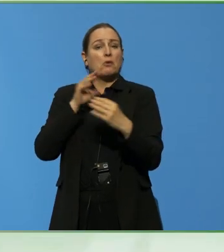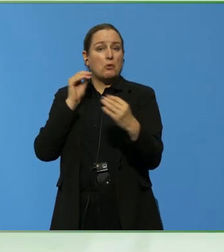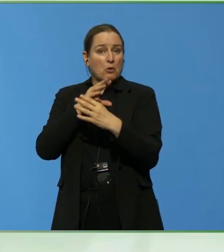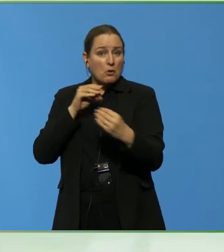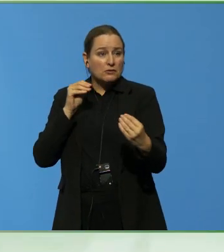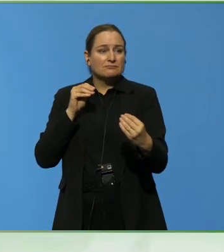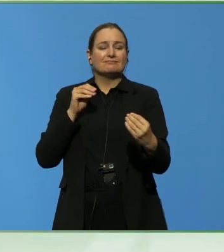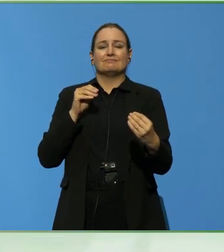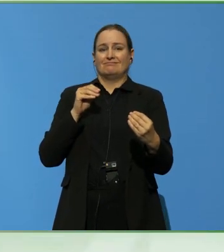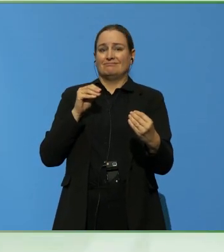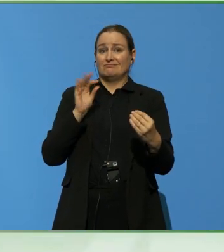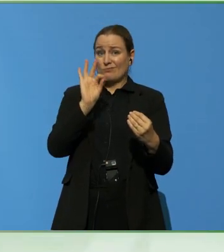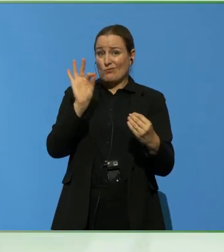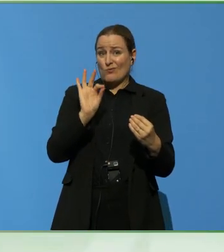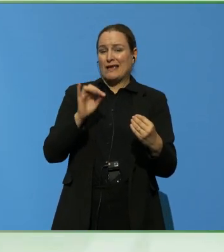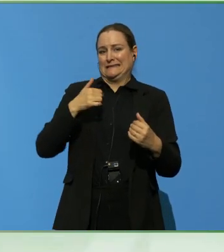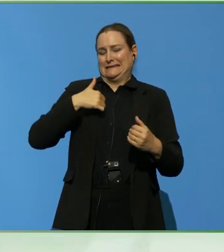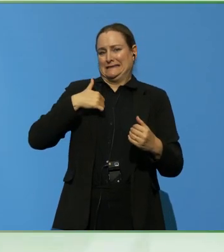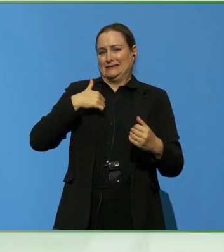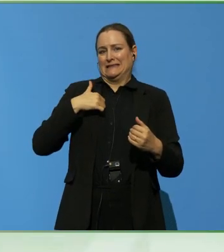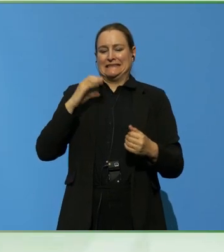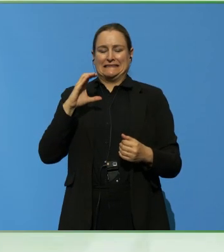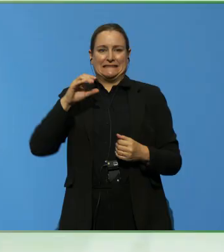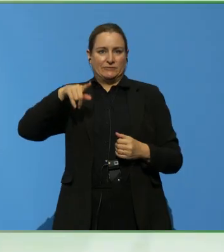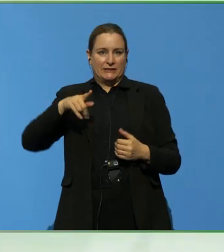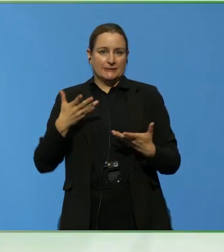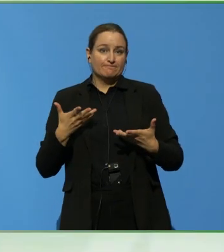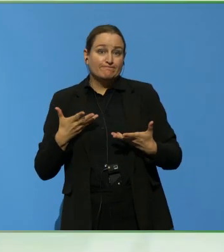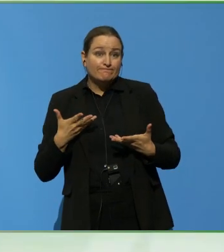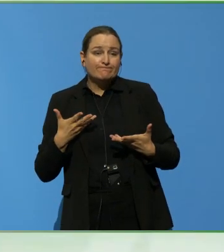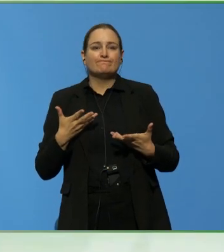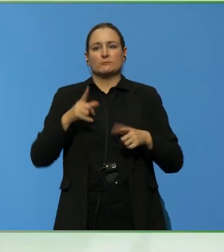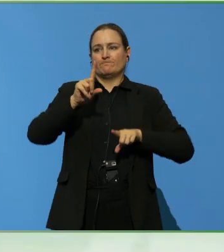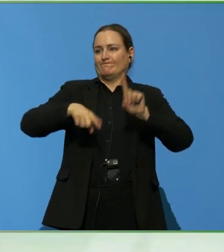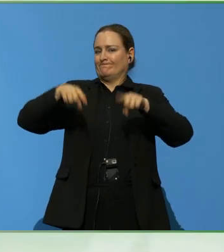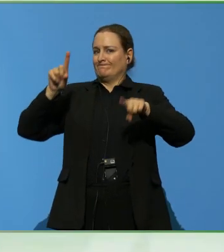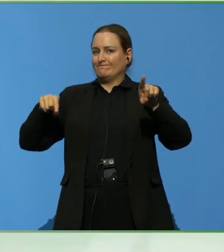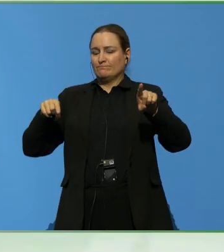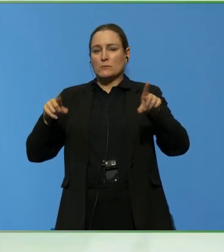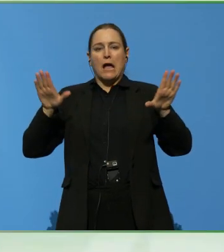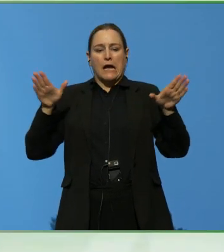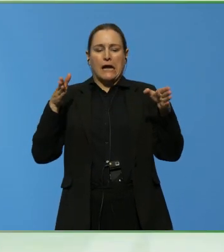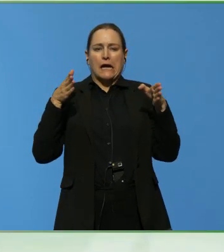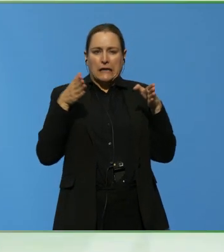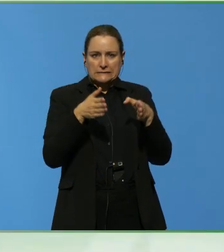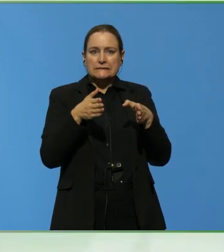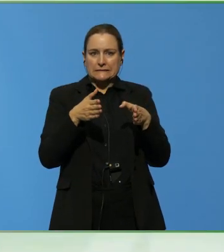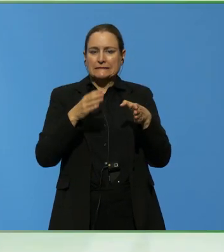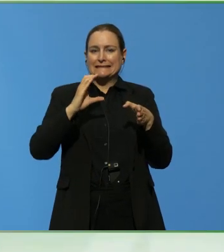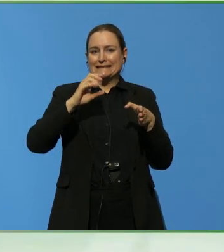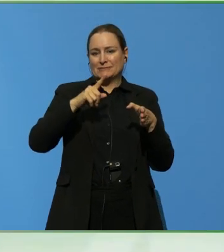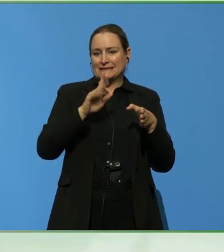palsy or about disabilities in general. So the question